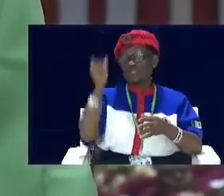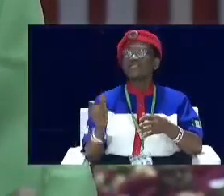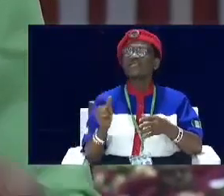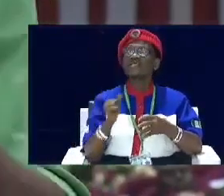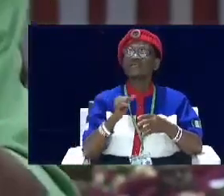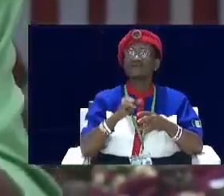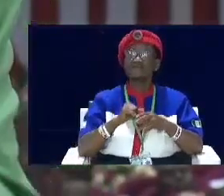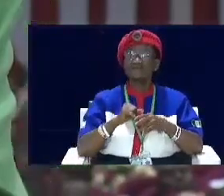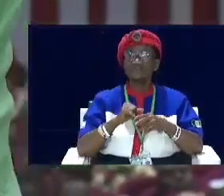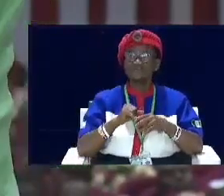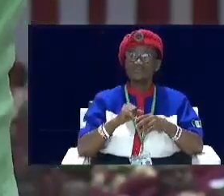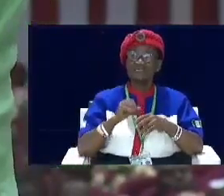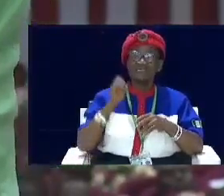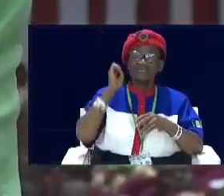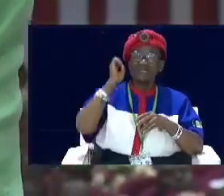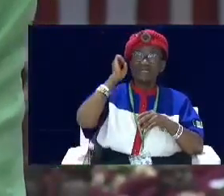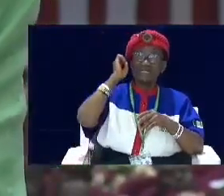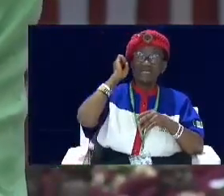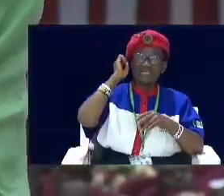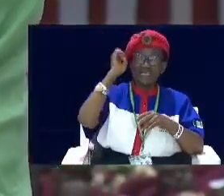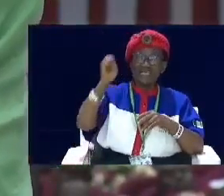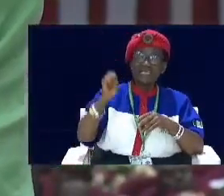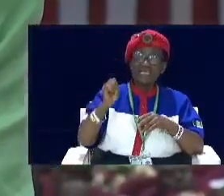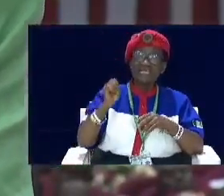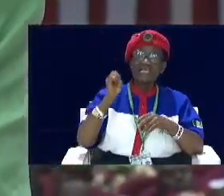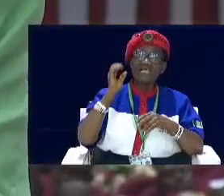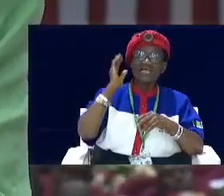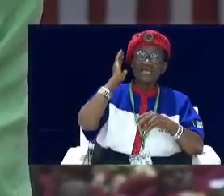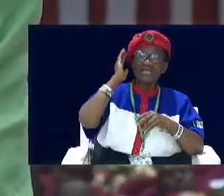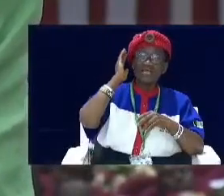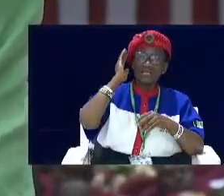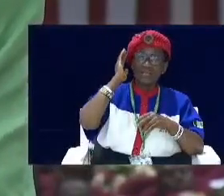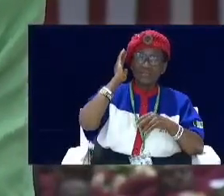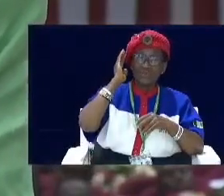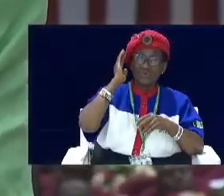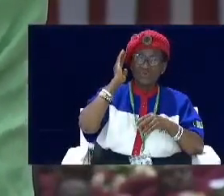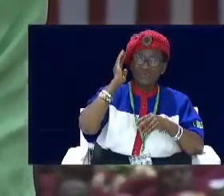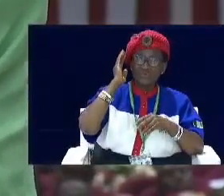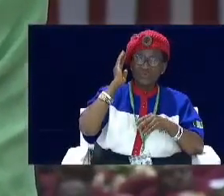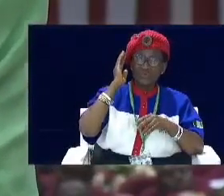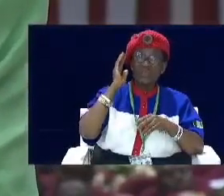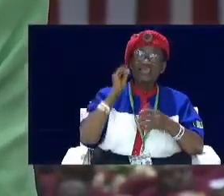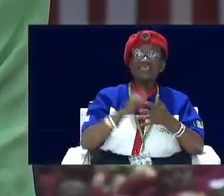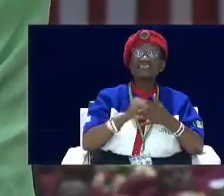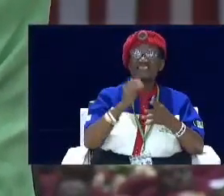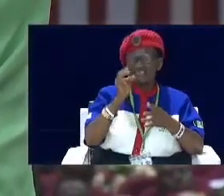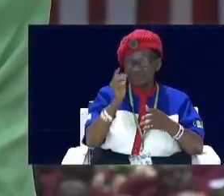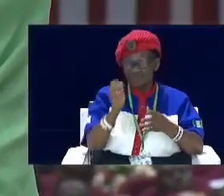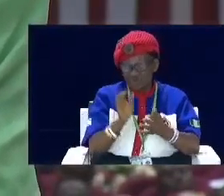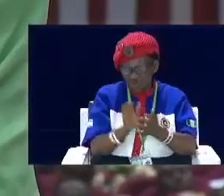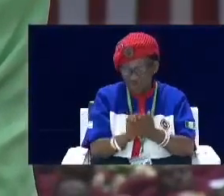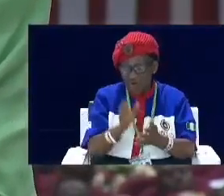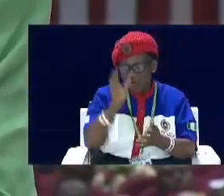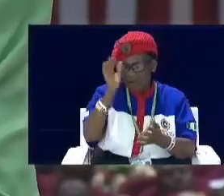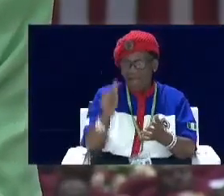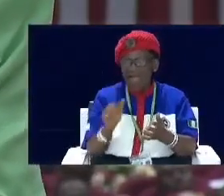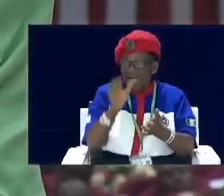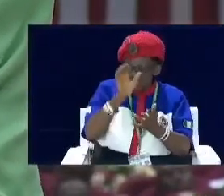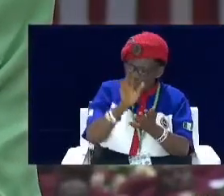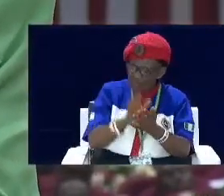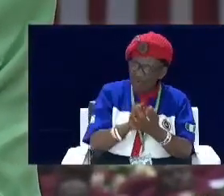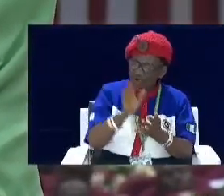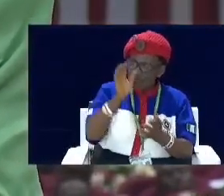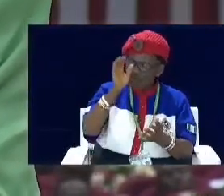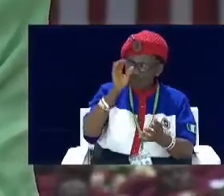suddenly. It will leak your tank a drop at a time. A drop at